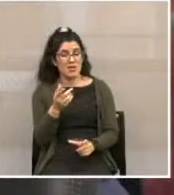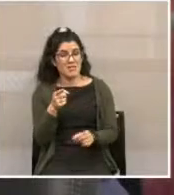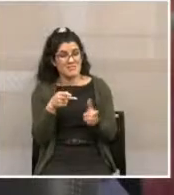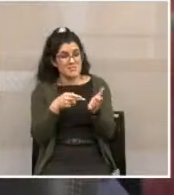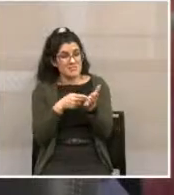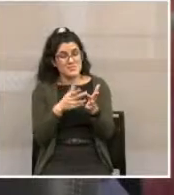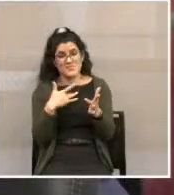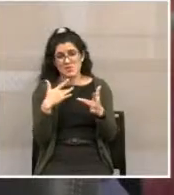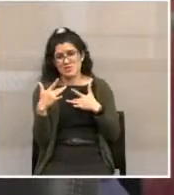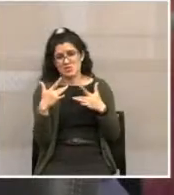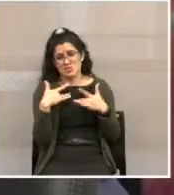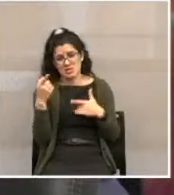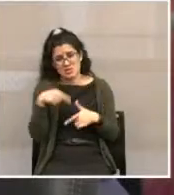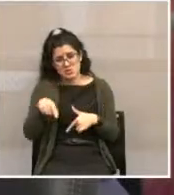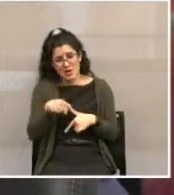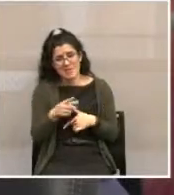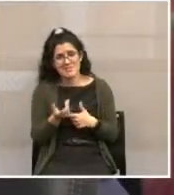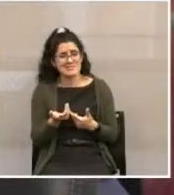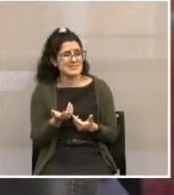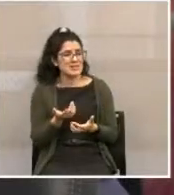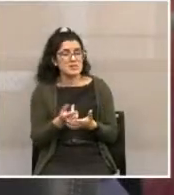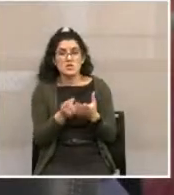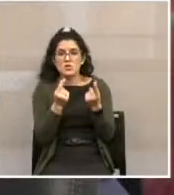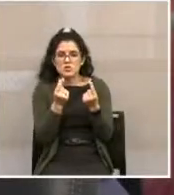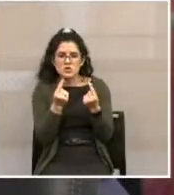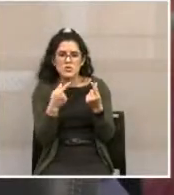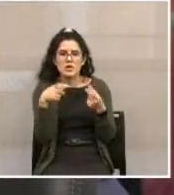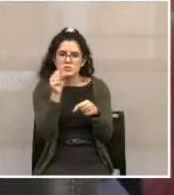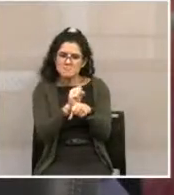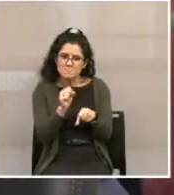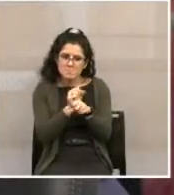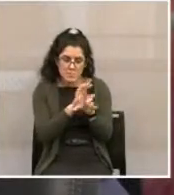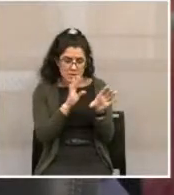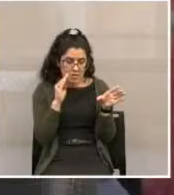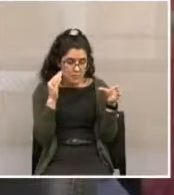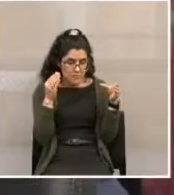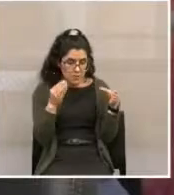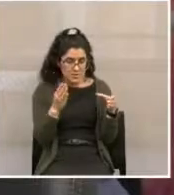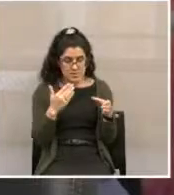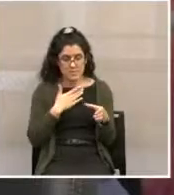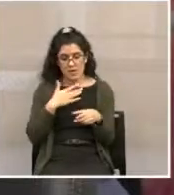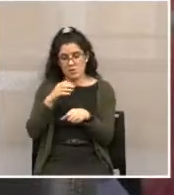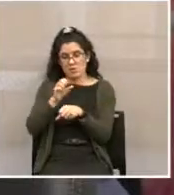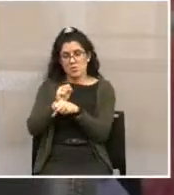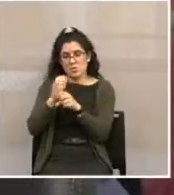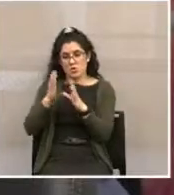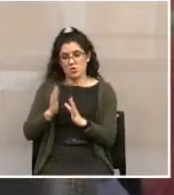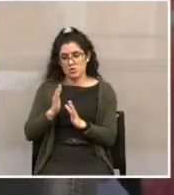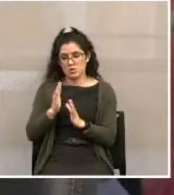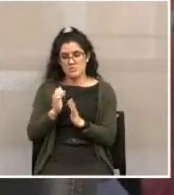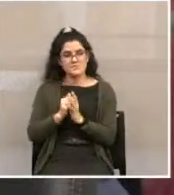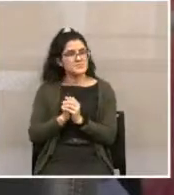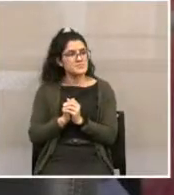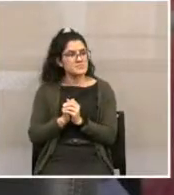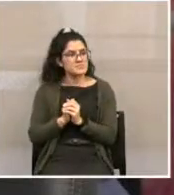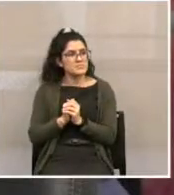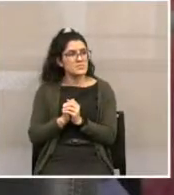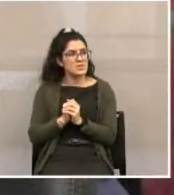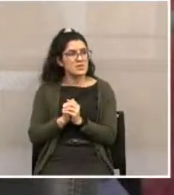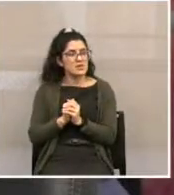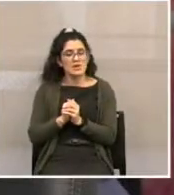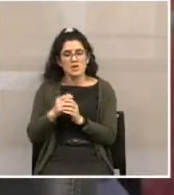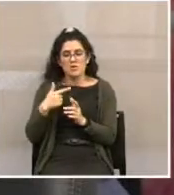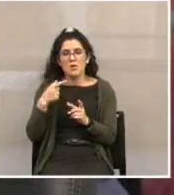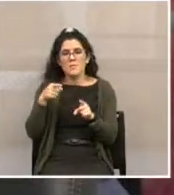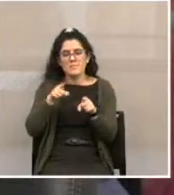concerning to us. And so we had to do a lot of work to, as my colleague Amir Patel mentioned, to make sure that the